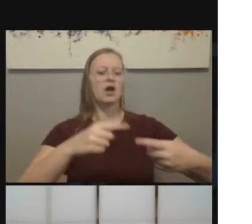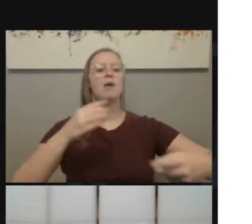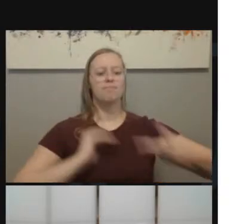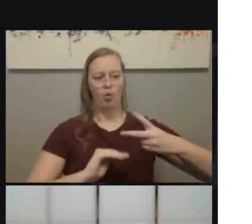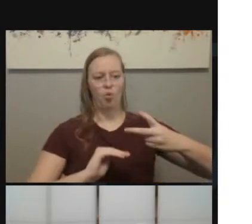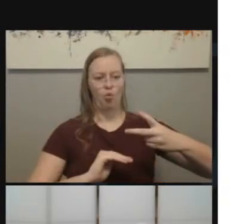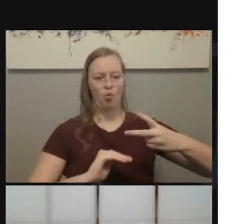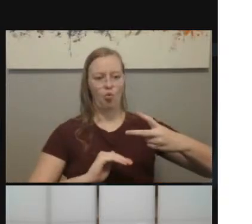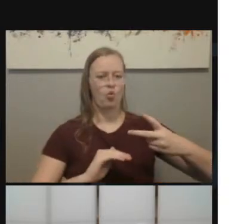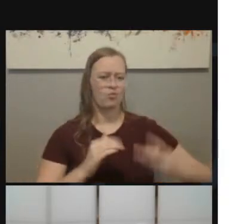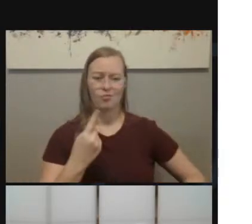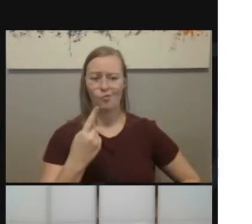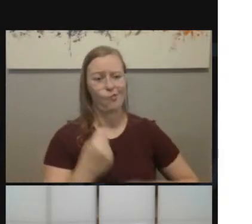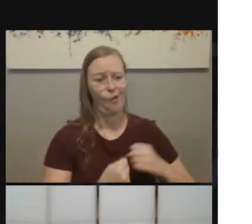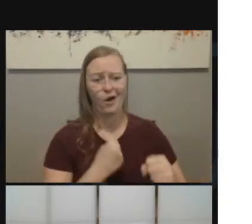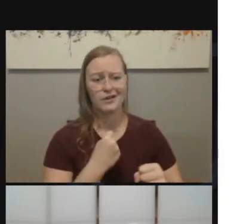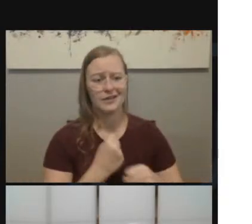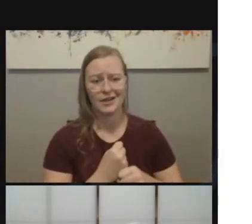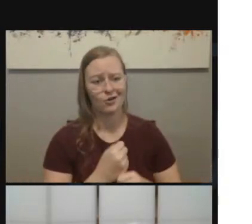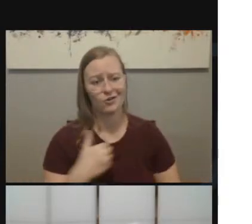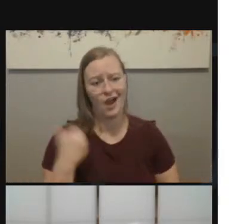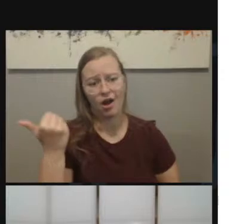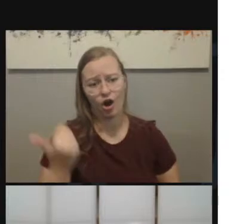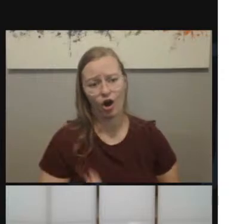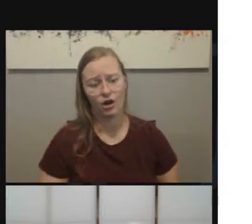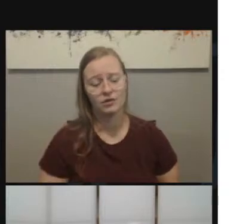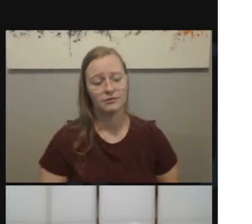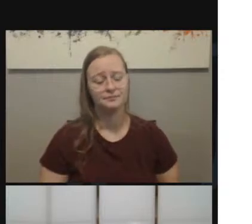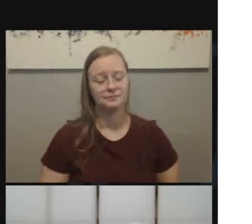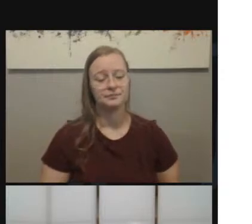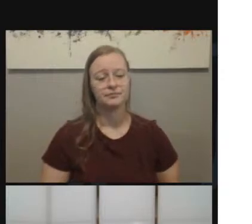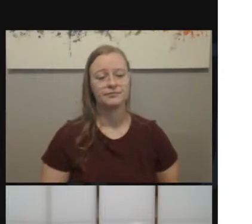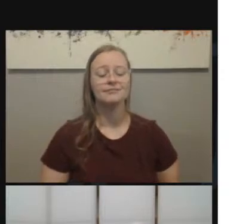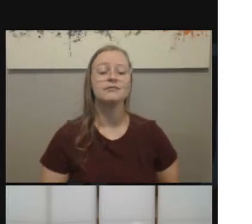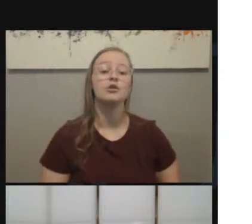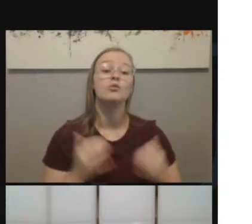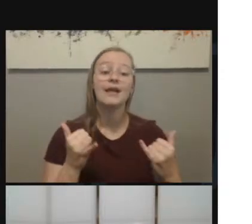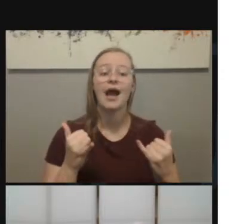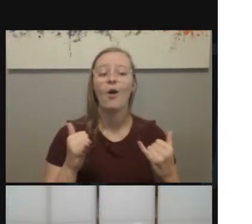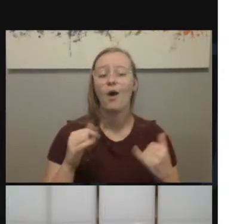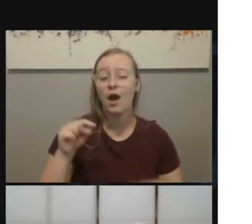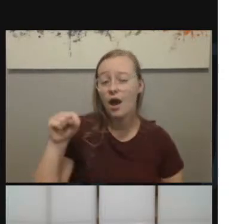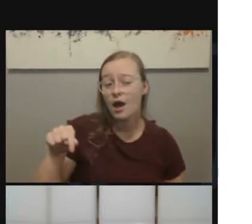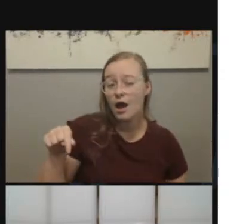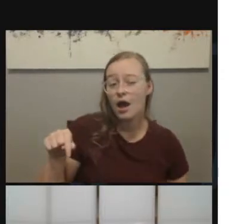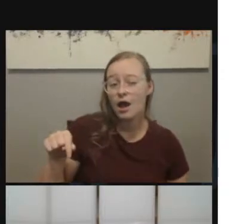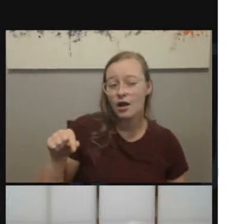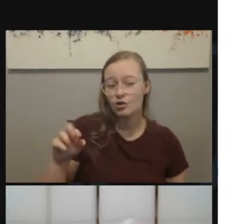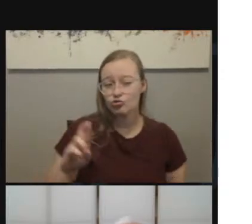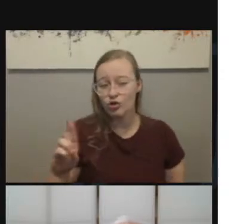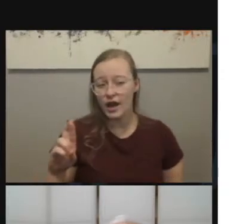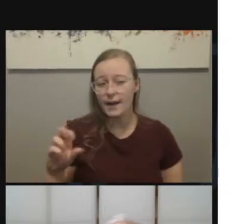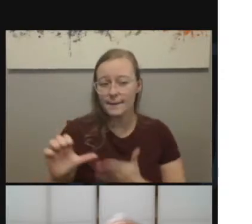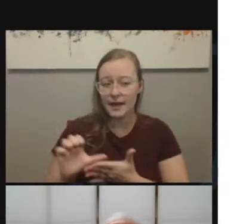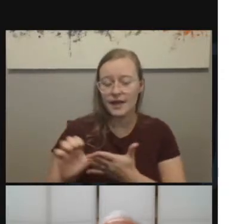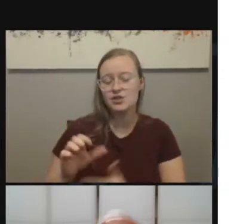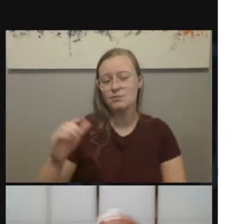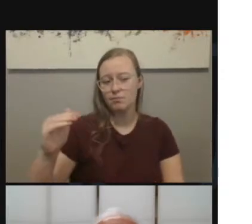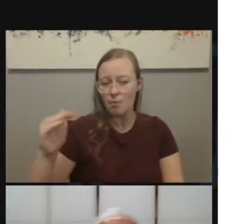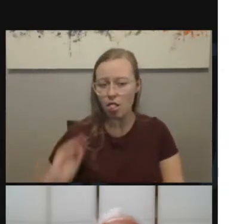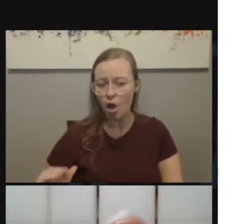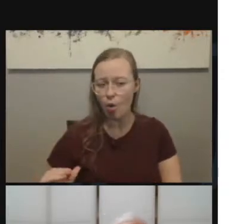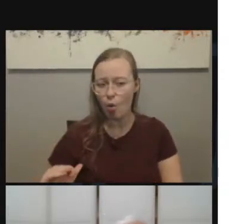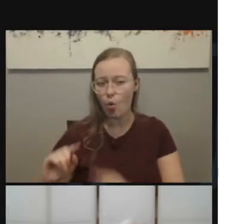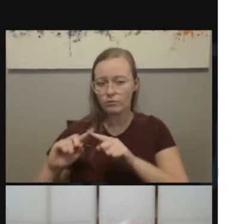year younger. Now, circled below that is the